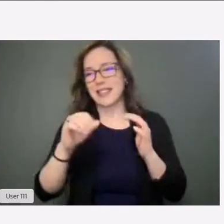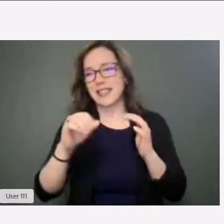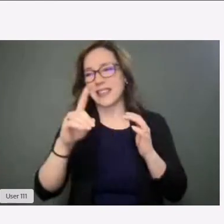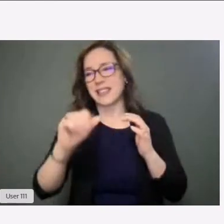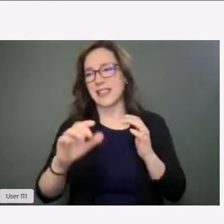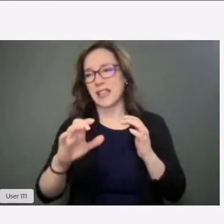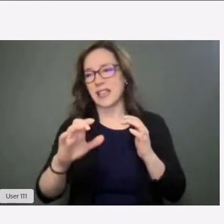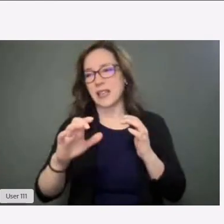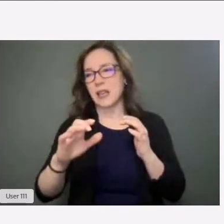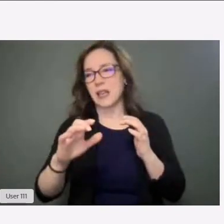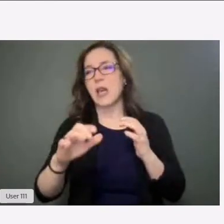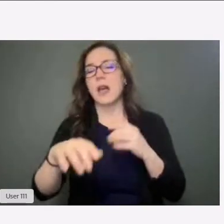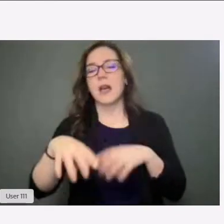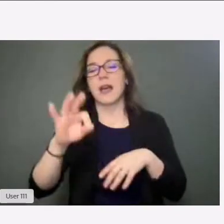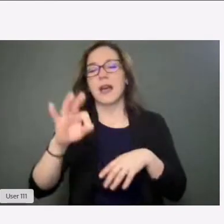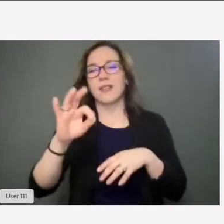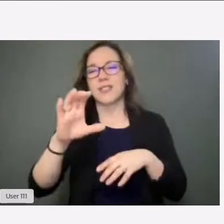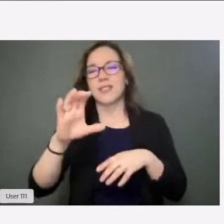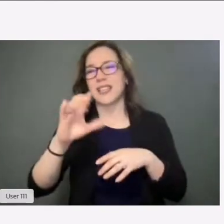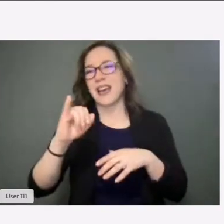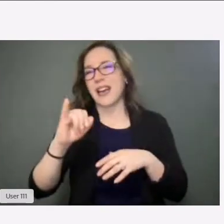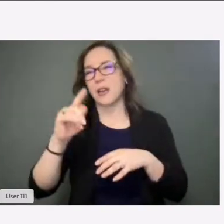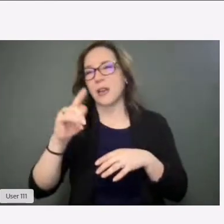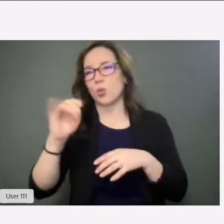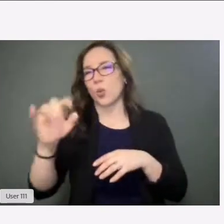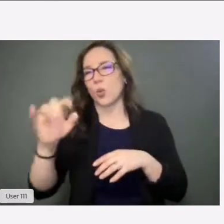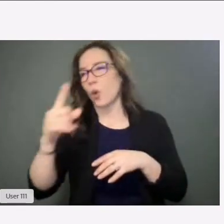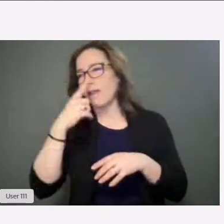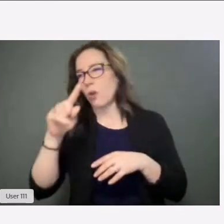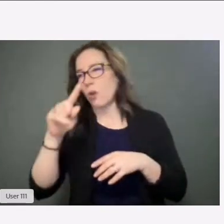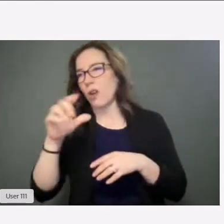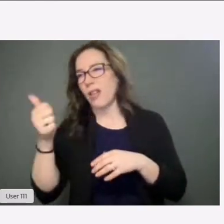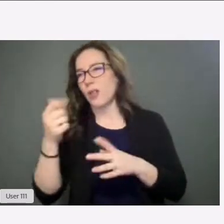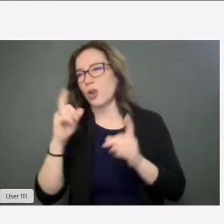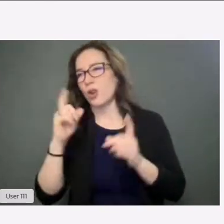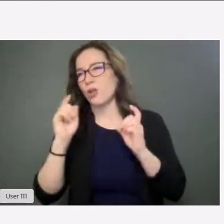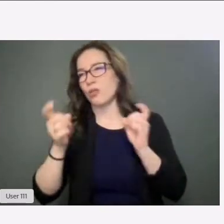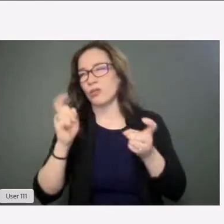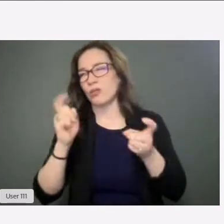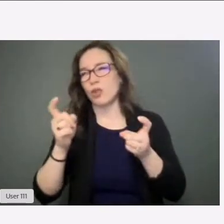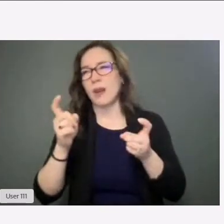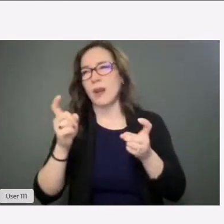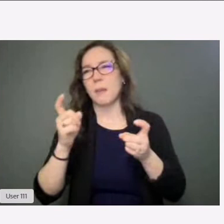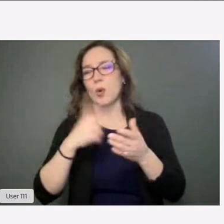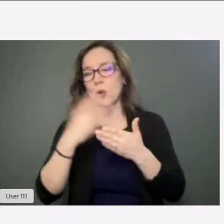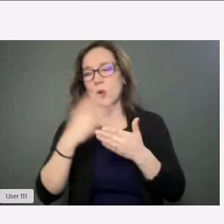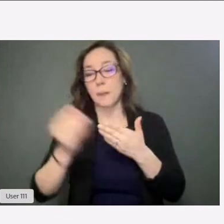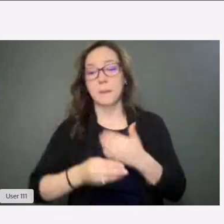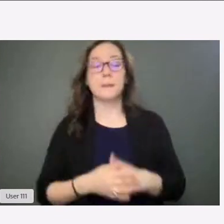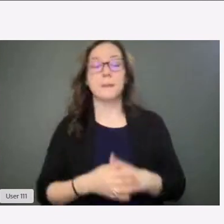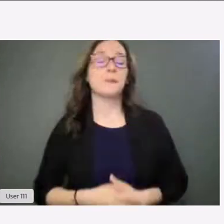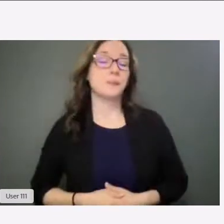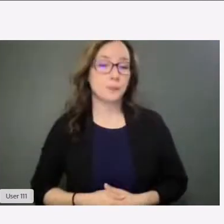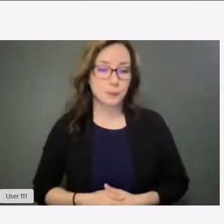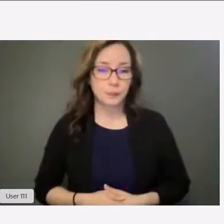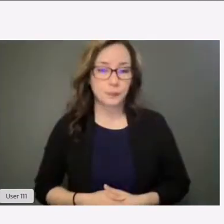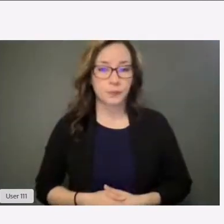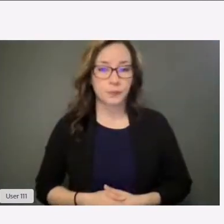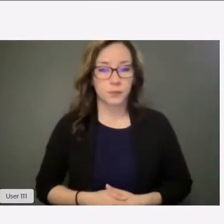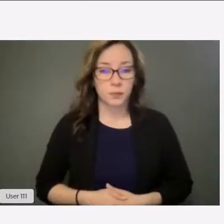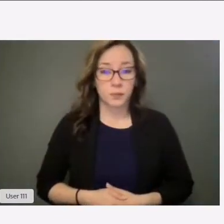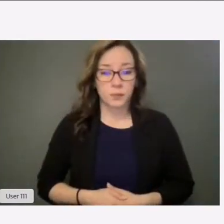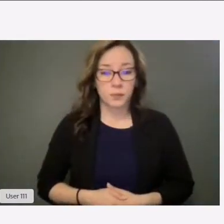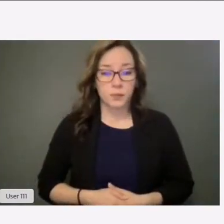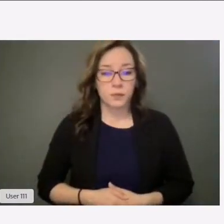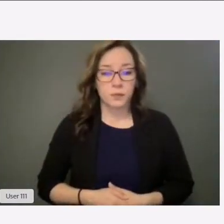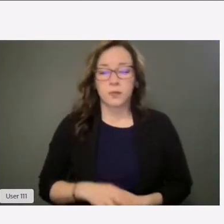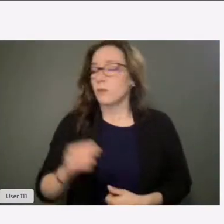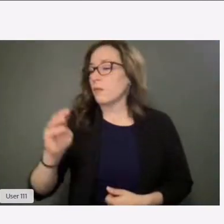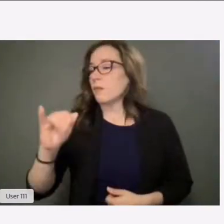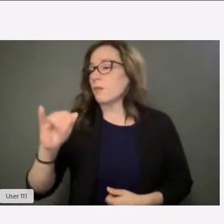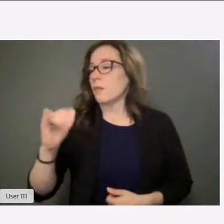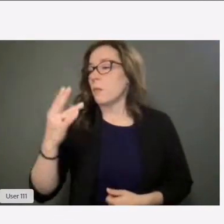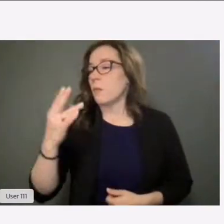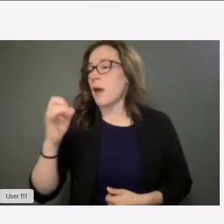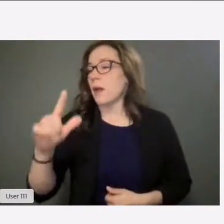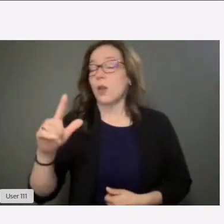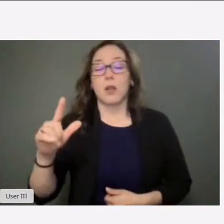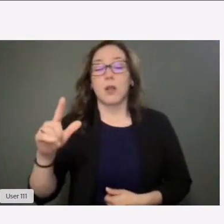tool for other grant programs. Okay, great. Thank you, ma'am. All right, question from Michael